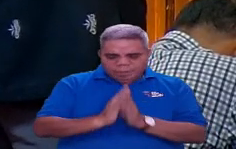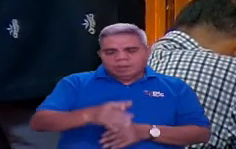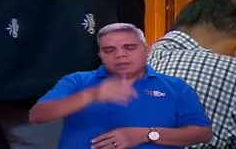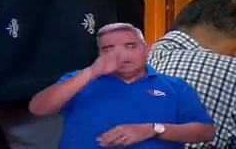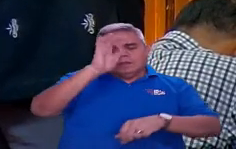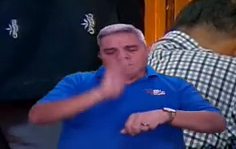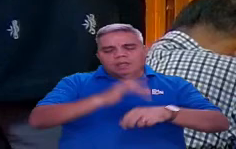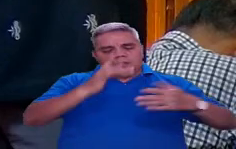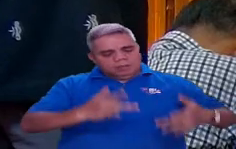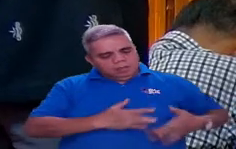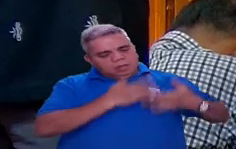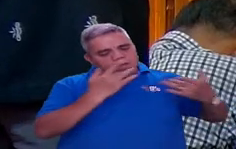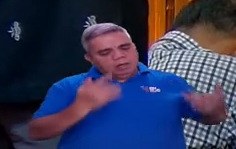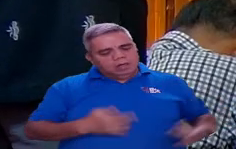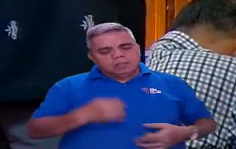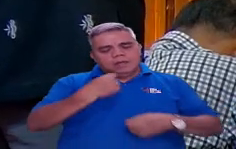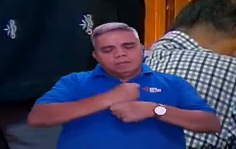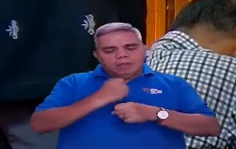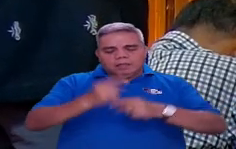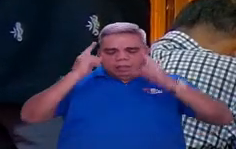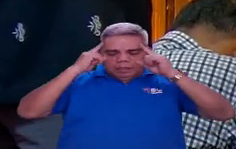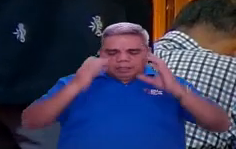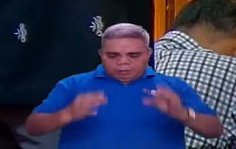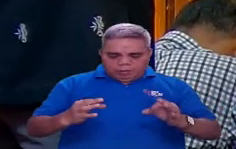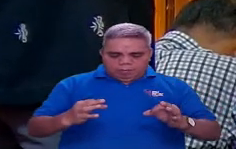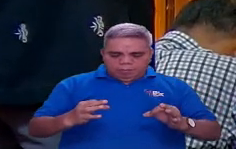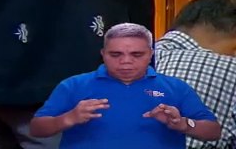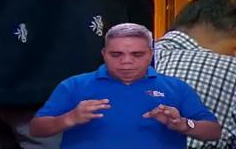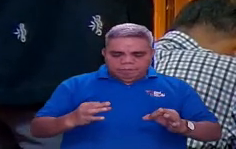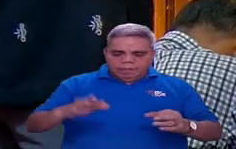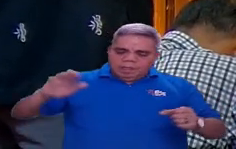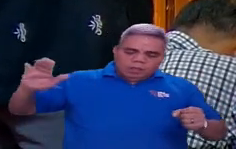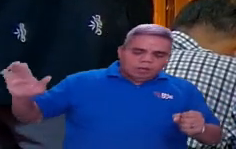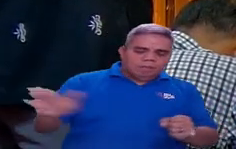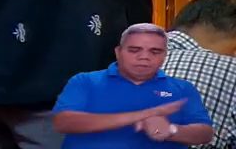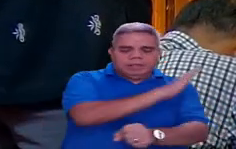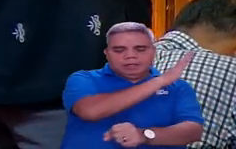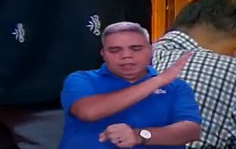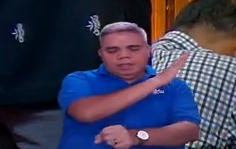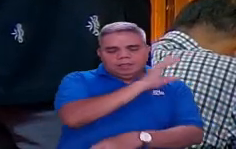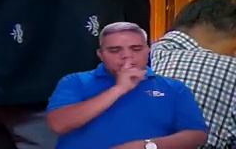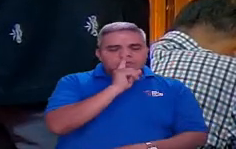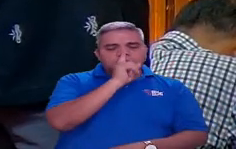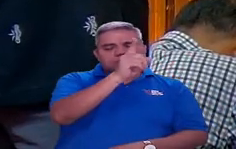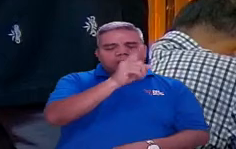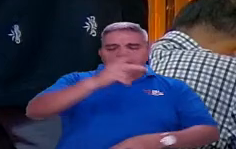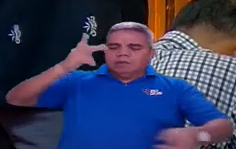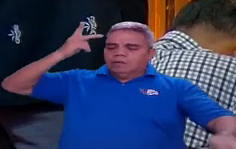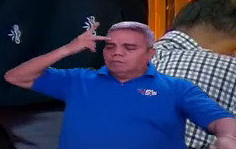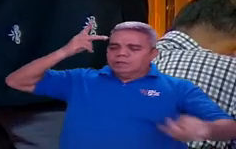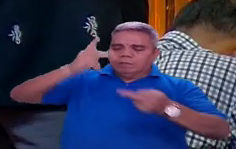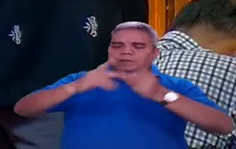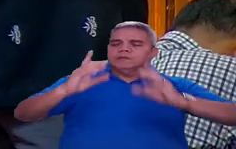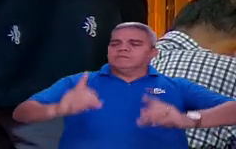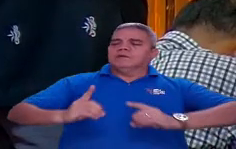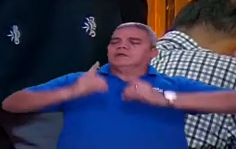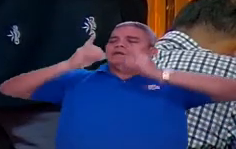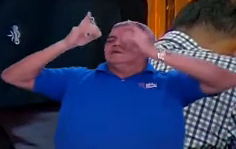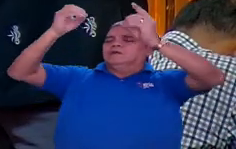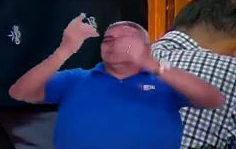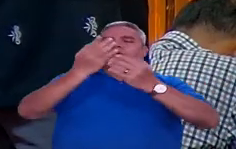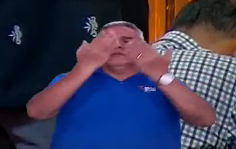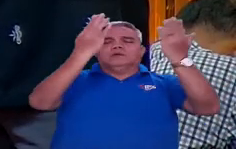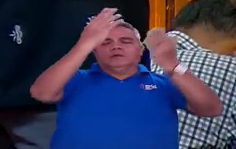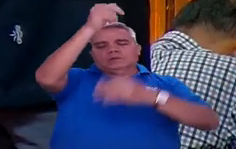that you will touch their heart and make their decision completely for the purpose of dedicating themselves unto